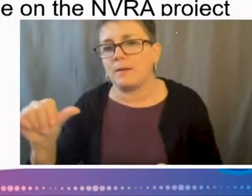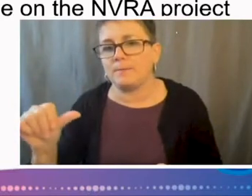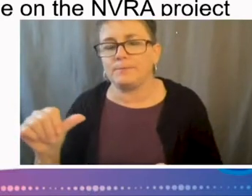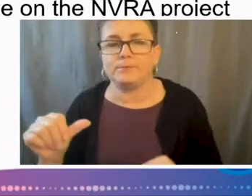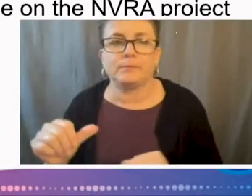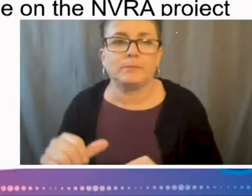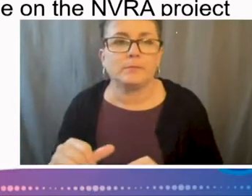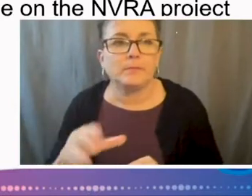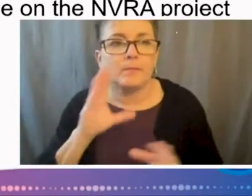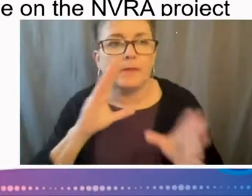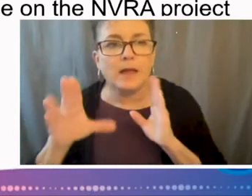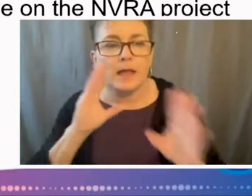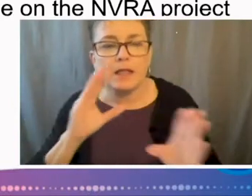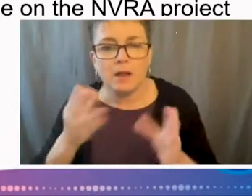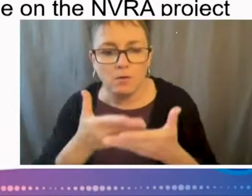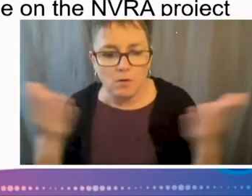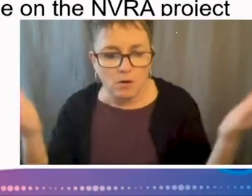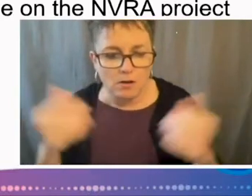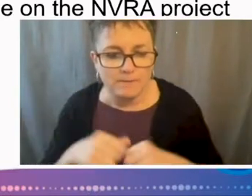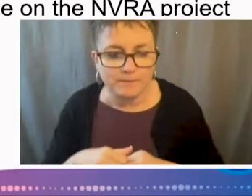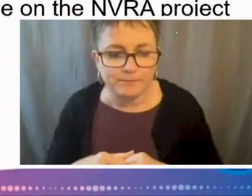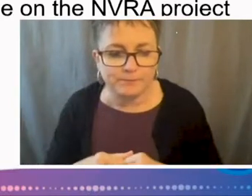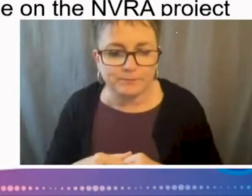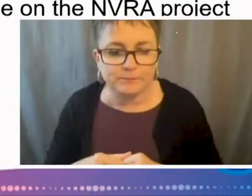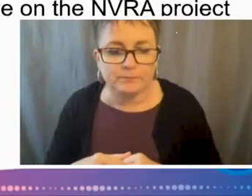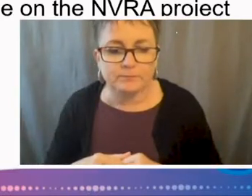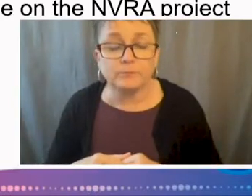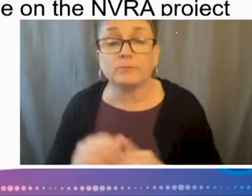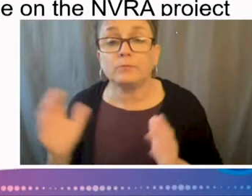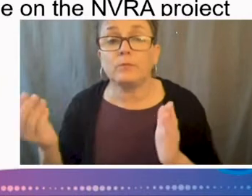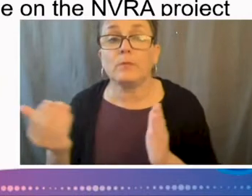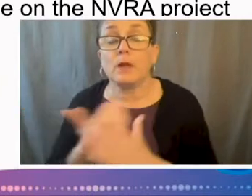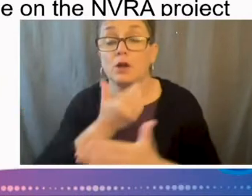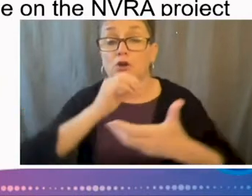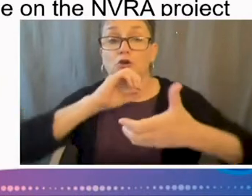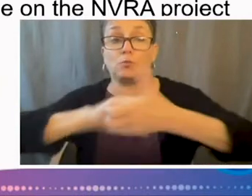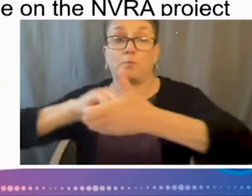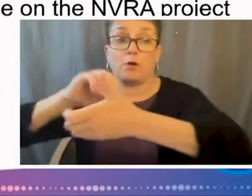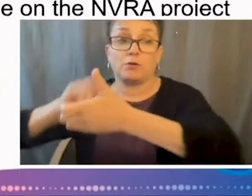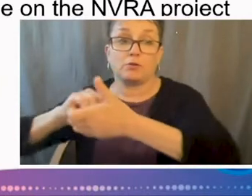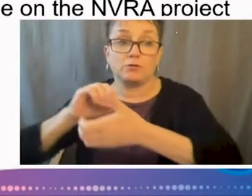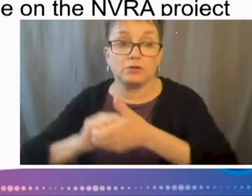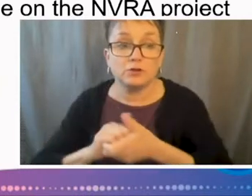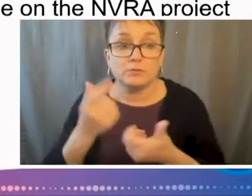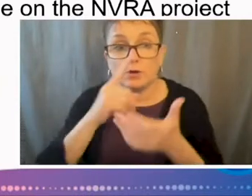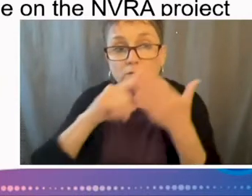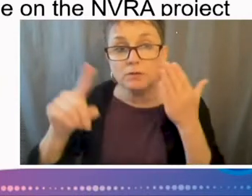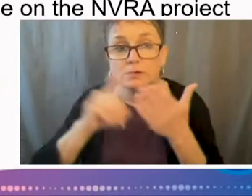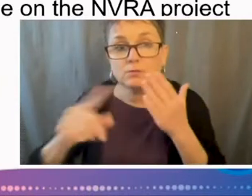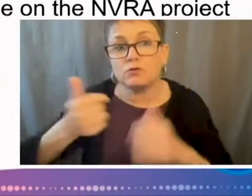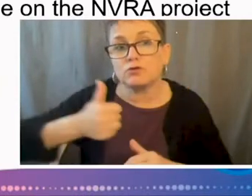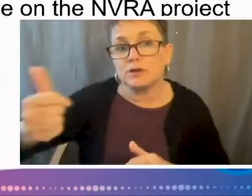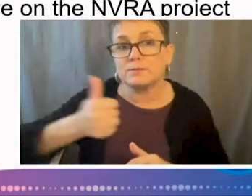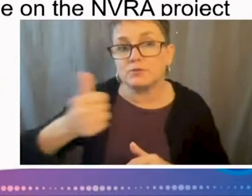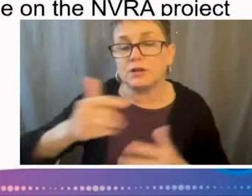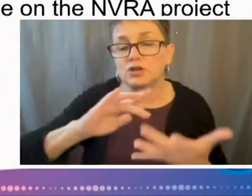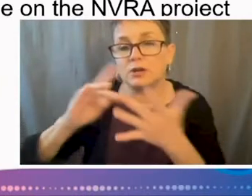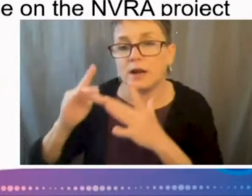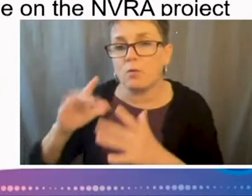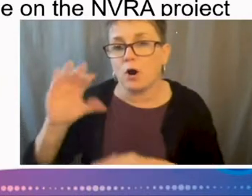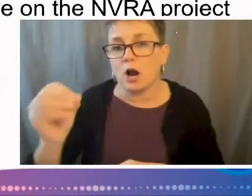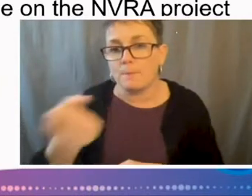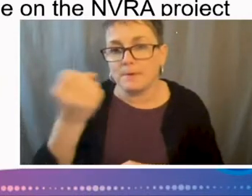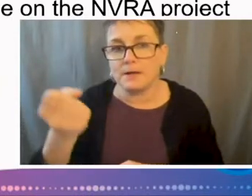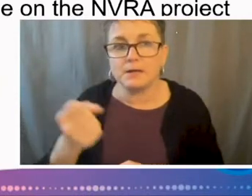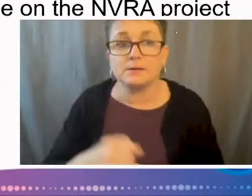good afternoon, everyone. All right, new partnerships, exploring transportation network companies. One of our main goals is